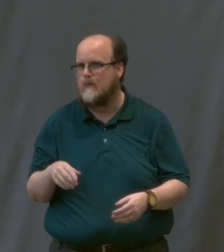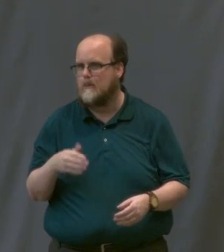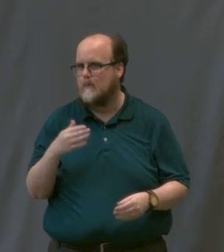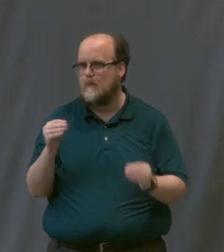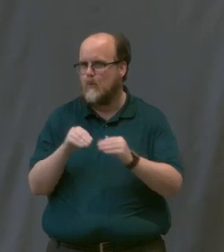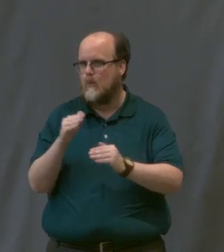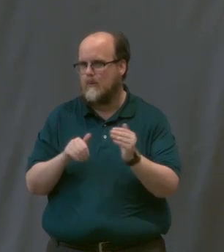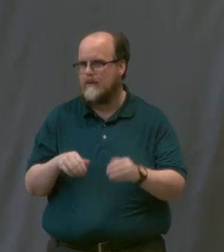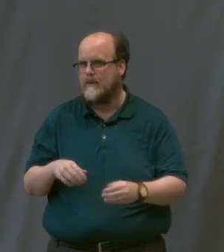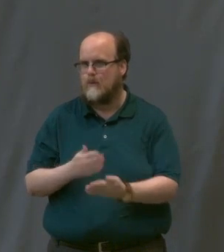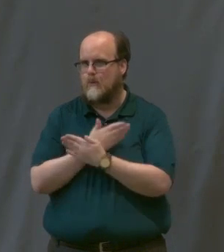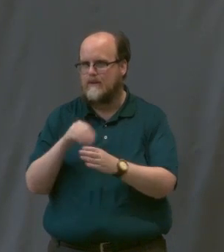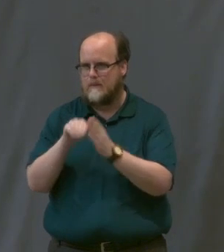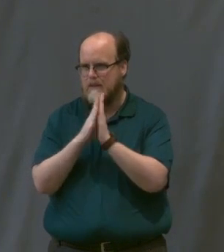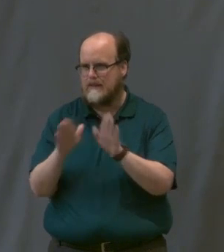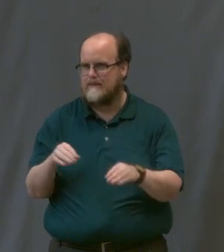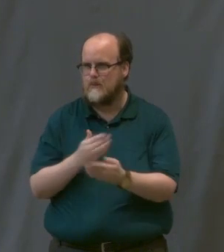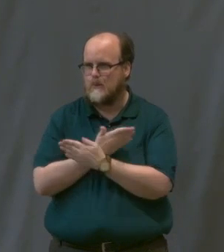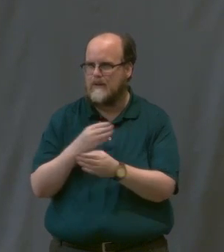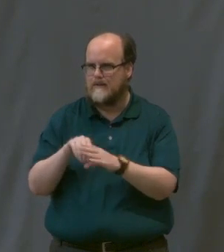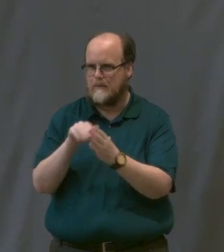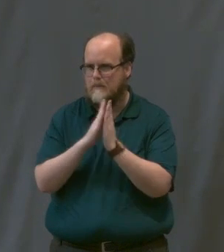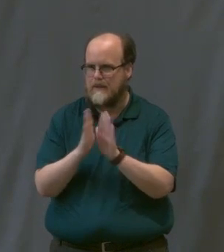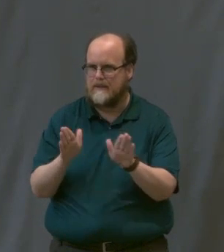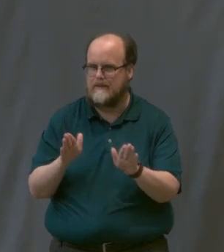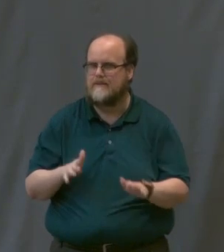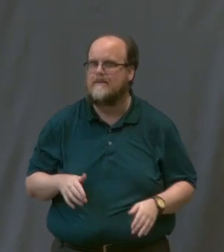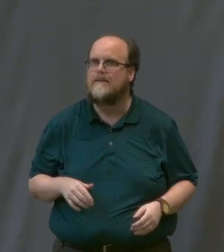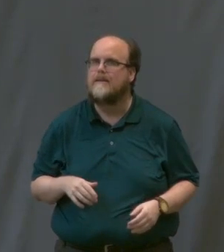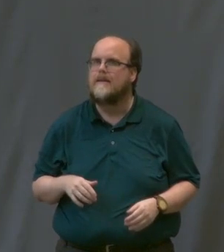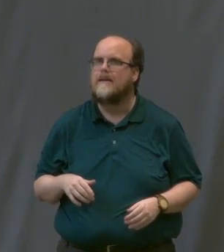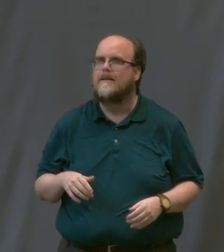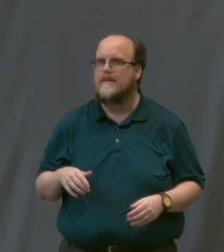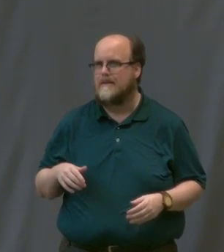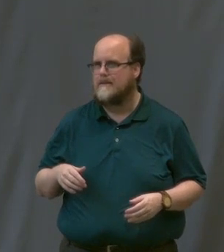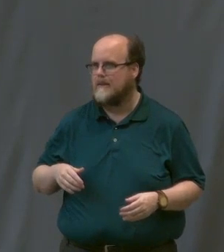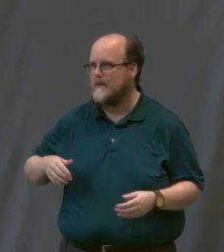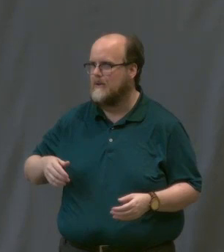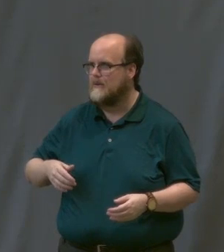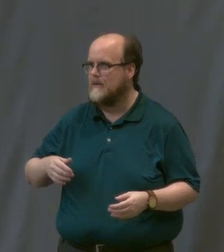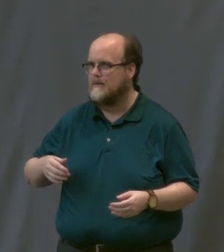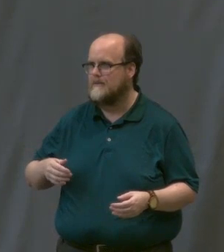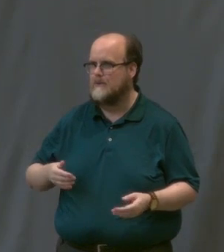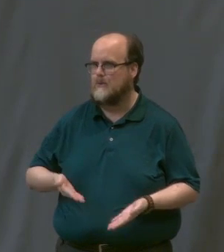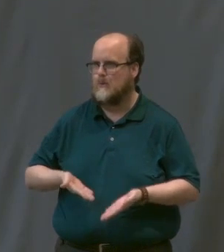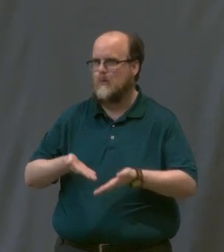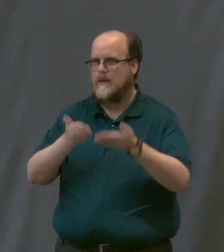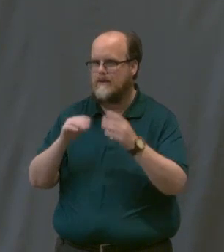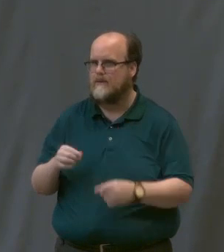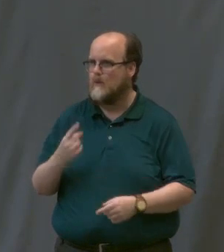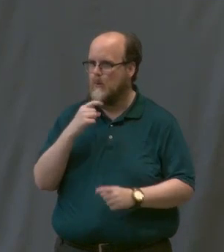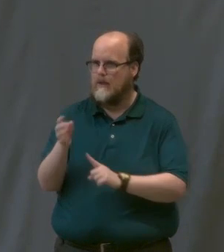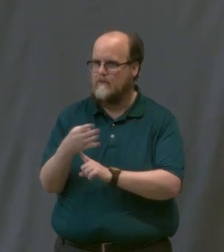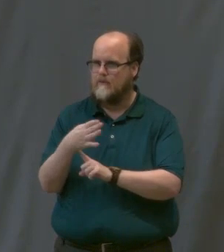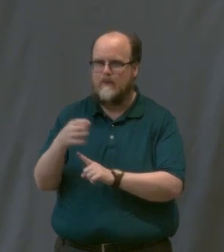than rest in peace. Rest in peace just, I don't know, it raises a little red flag back here somewhere. Just